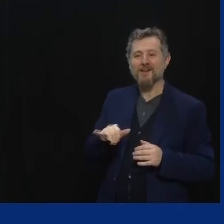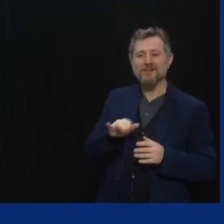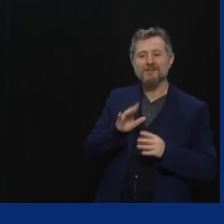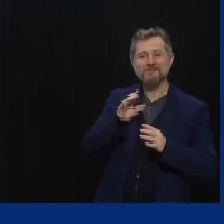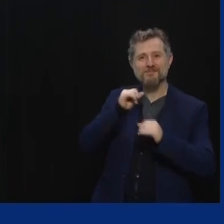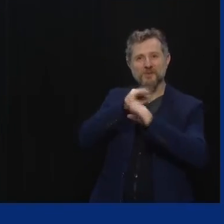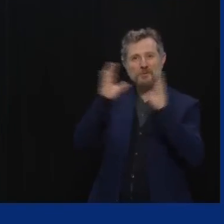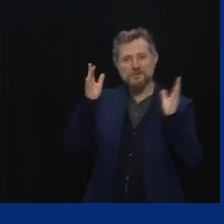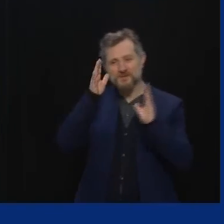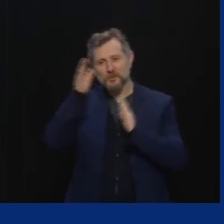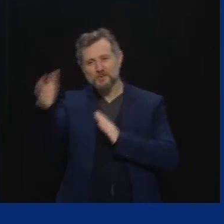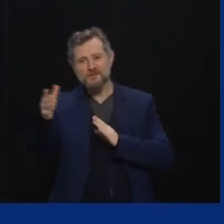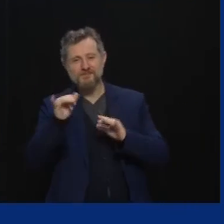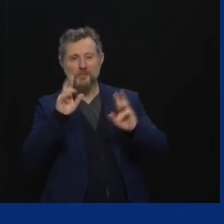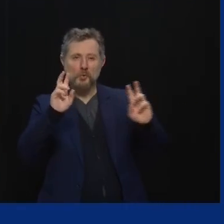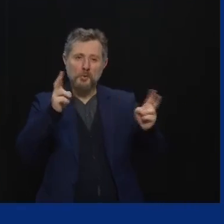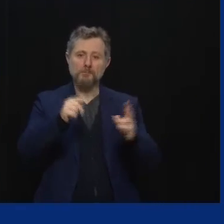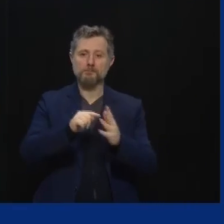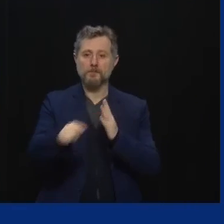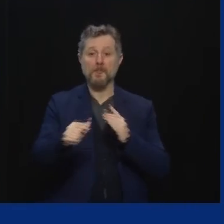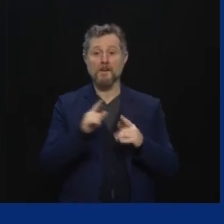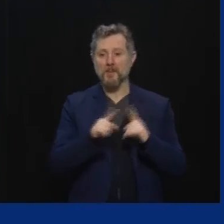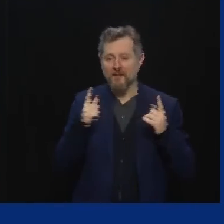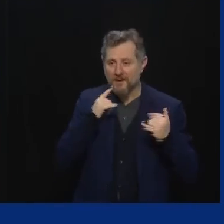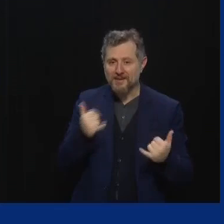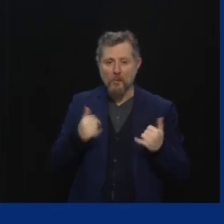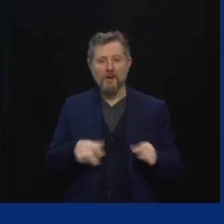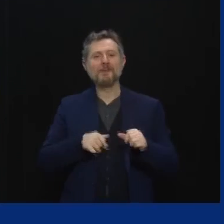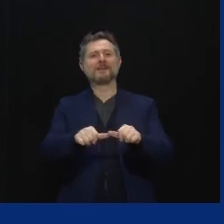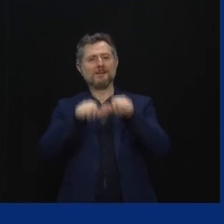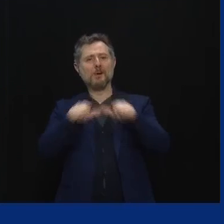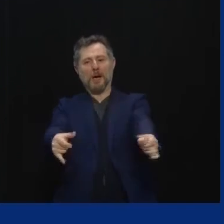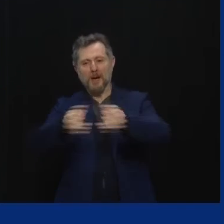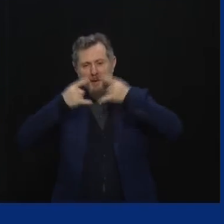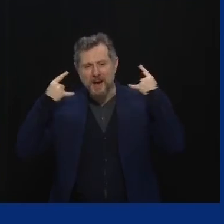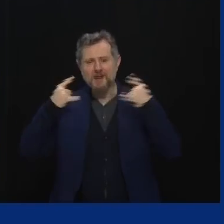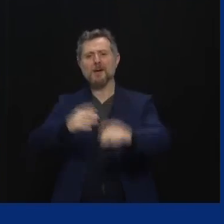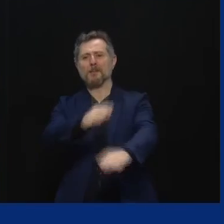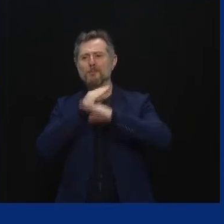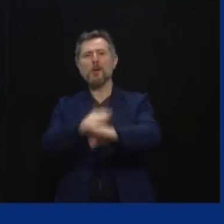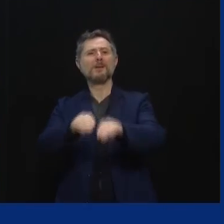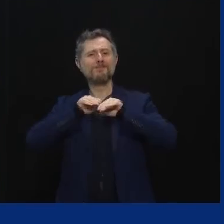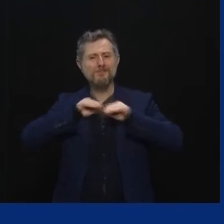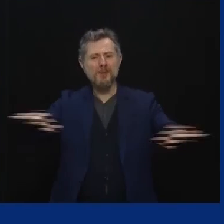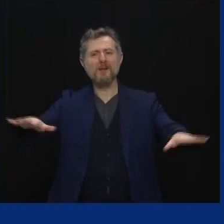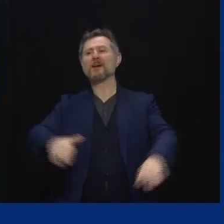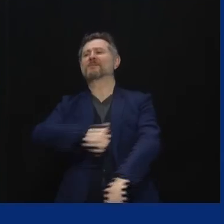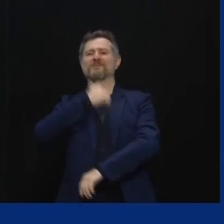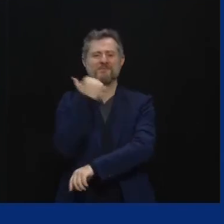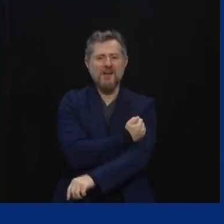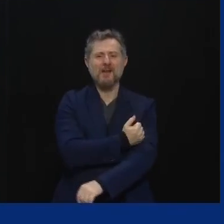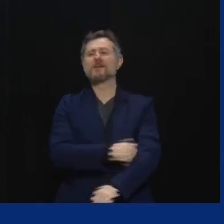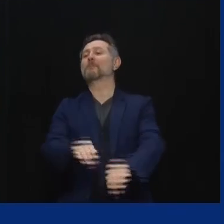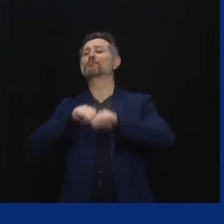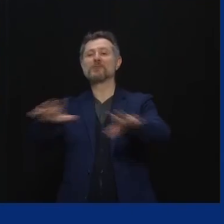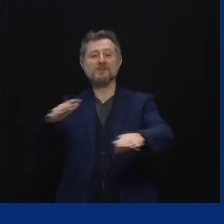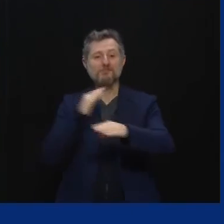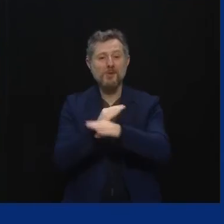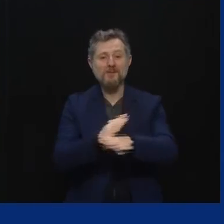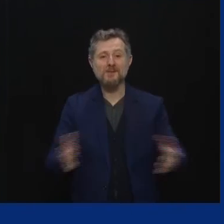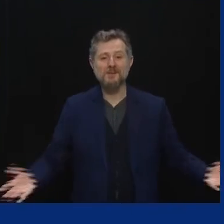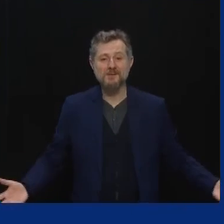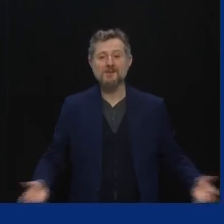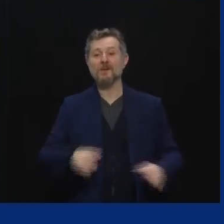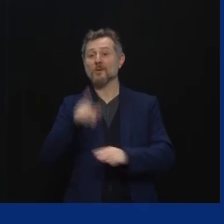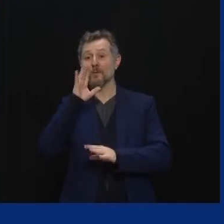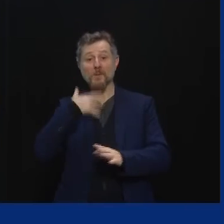but continue wearing the masks will stop the spread. Get vaccinated will stop the spread. But I just want you to know, Mike, if that's your question, are we